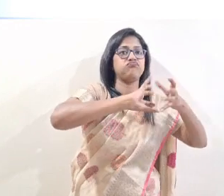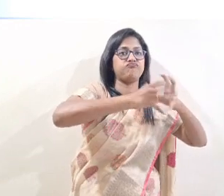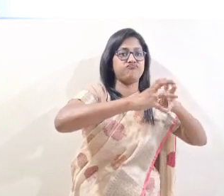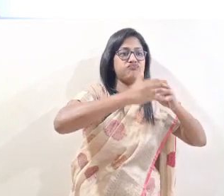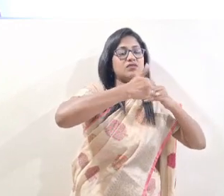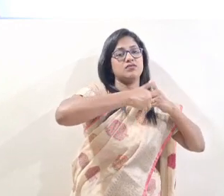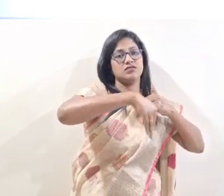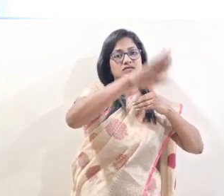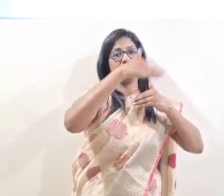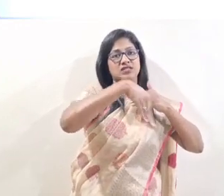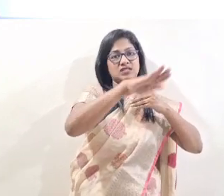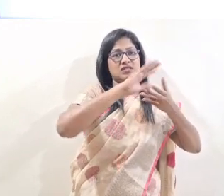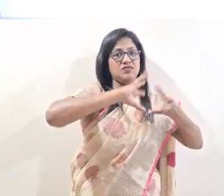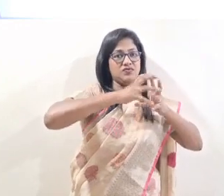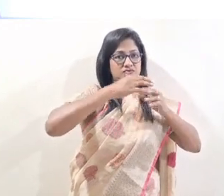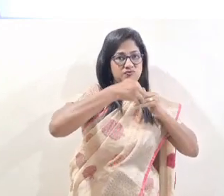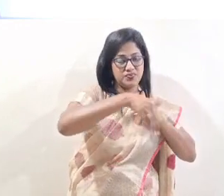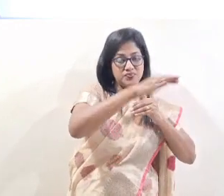So,